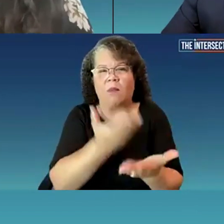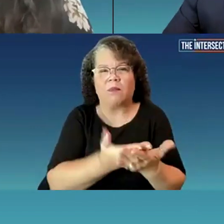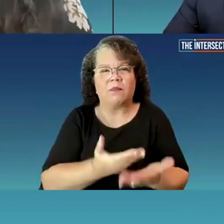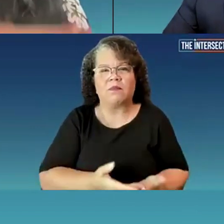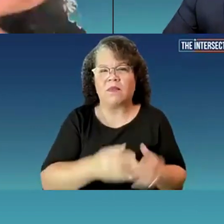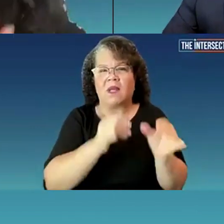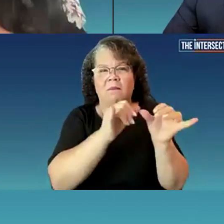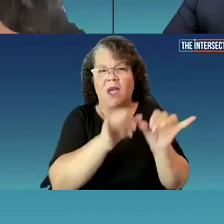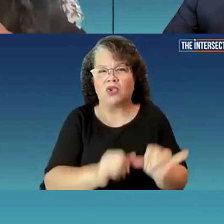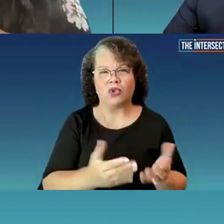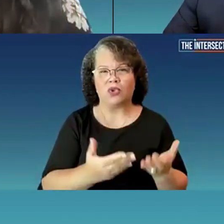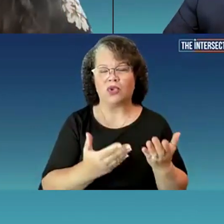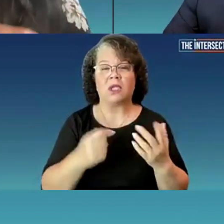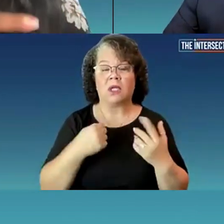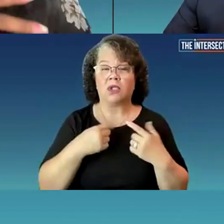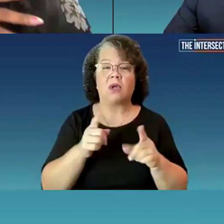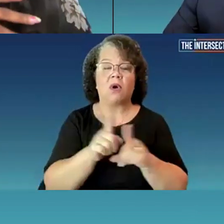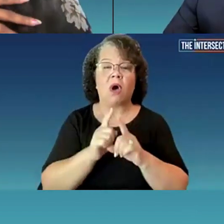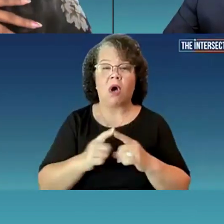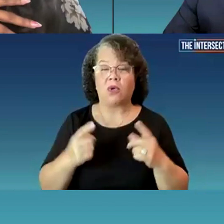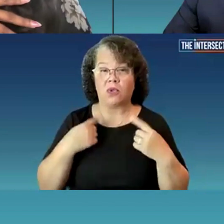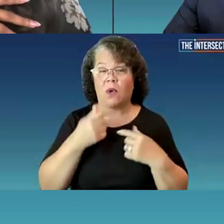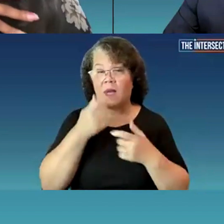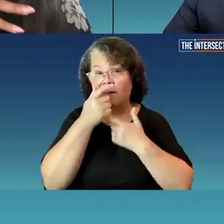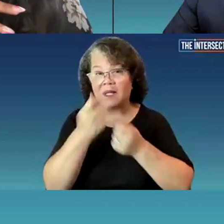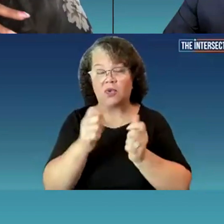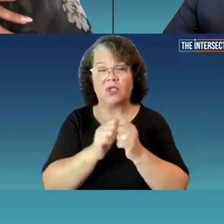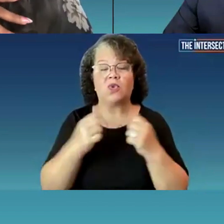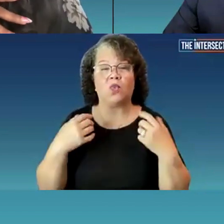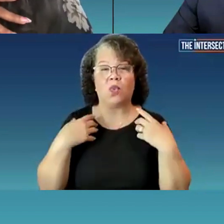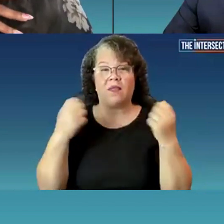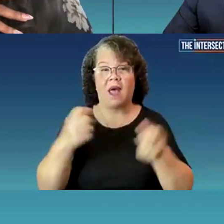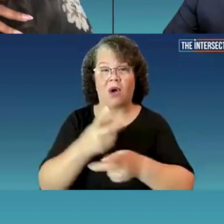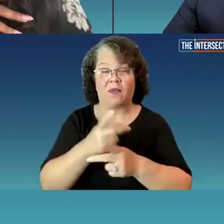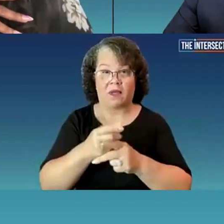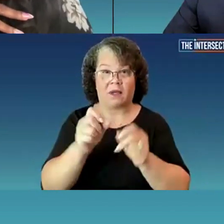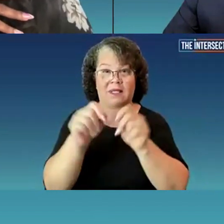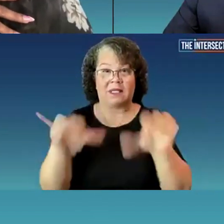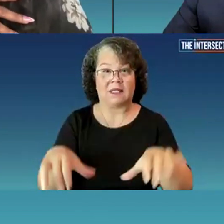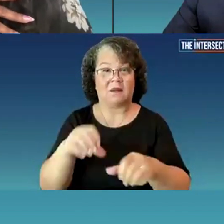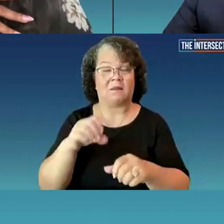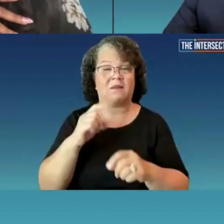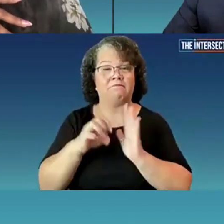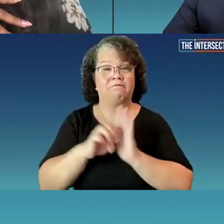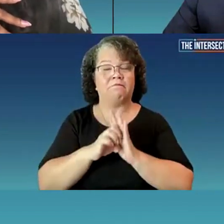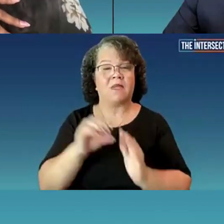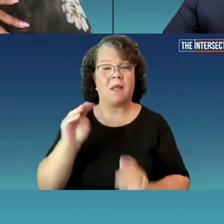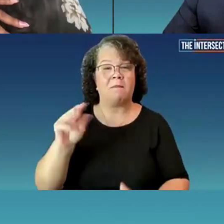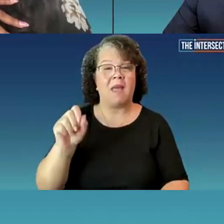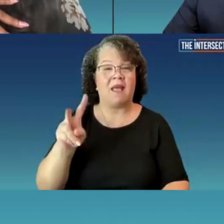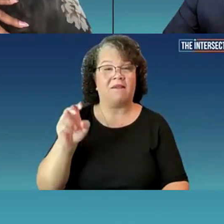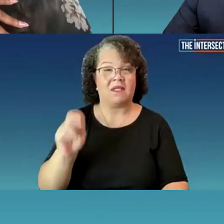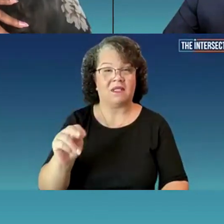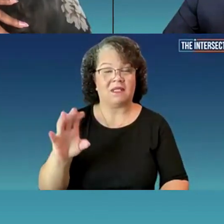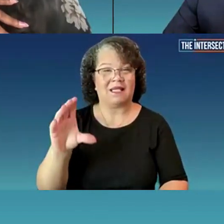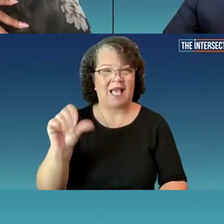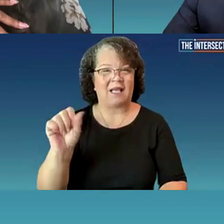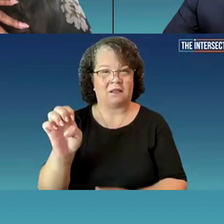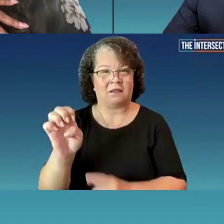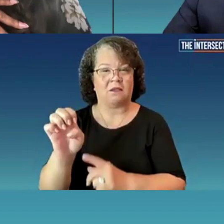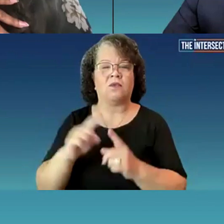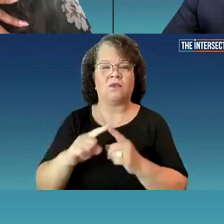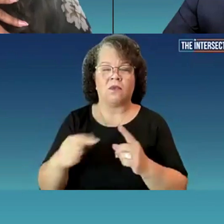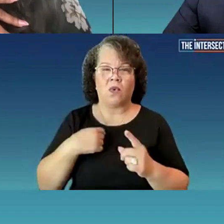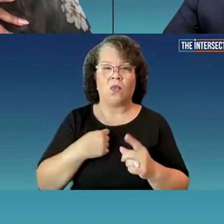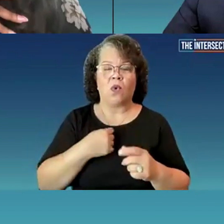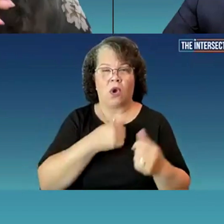really interested in a lot of healthcare systems. In Maven's case, we are accountable to the employer and to the healthcare